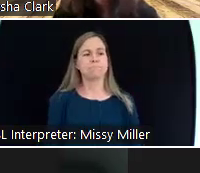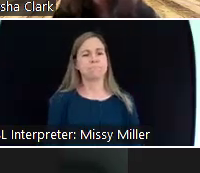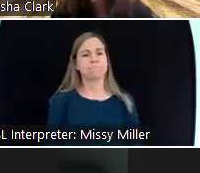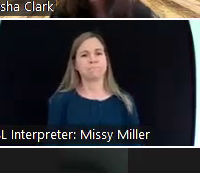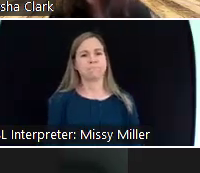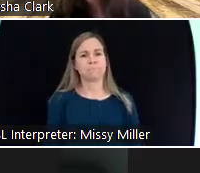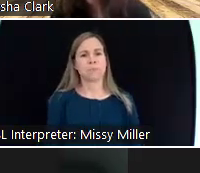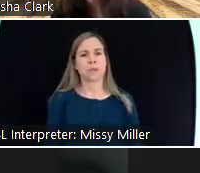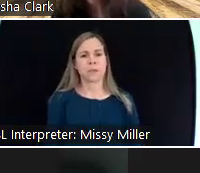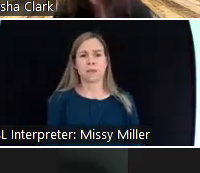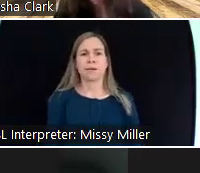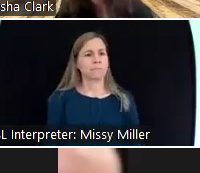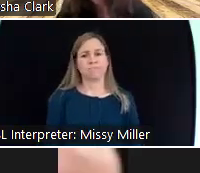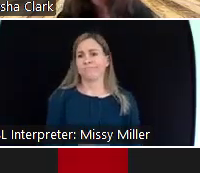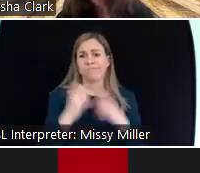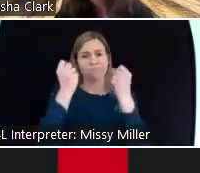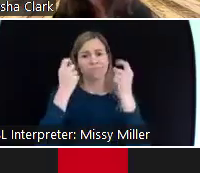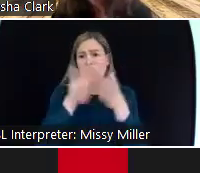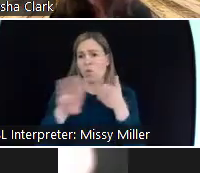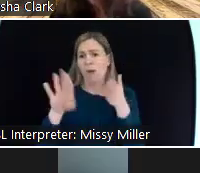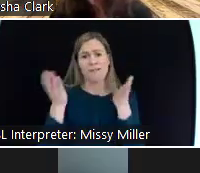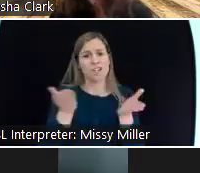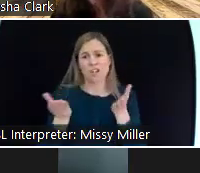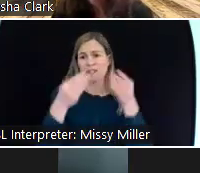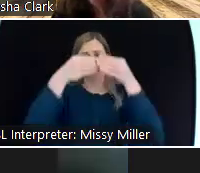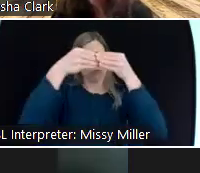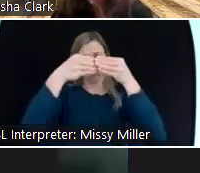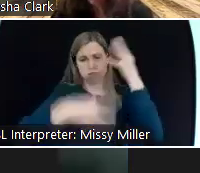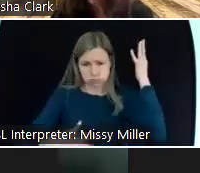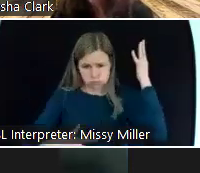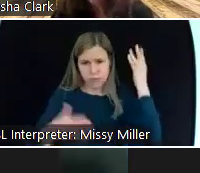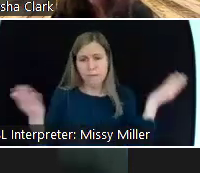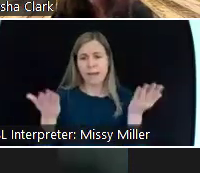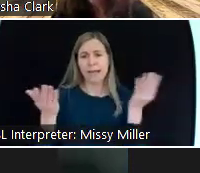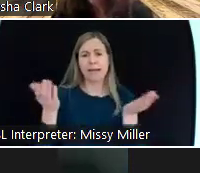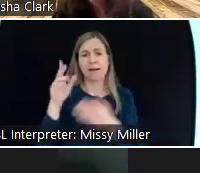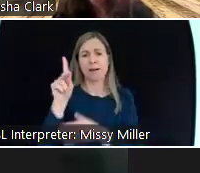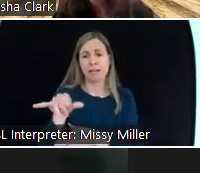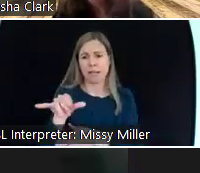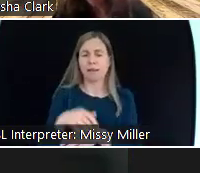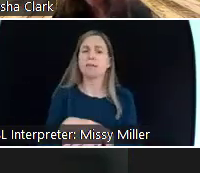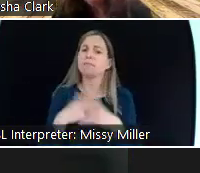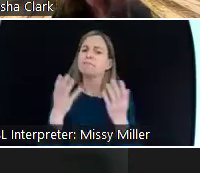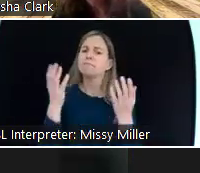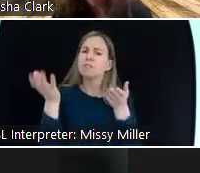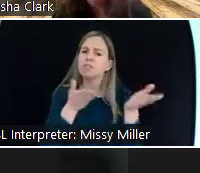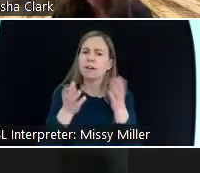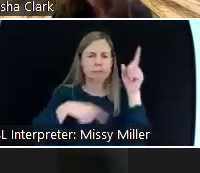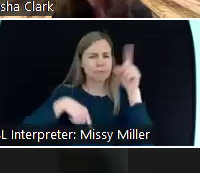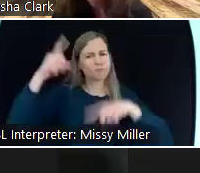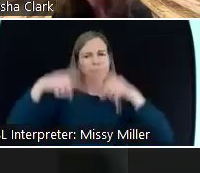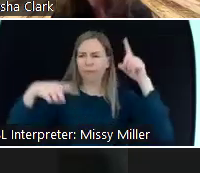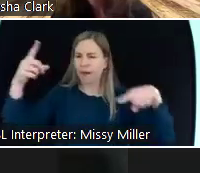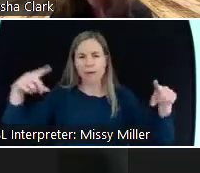So there are several different waiver services that are offered here in Kentucky, and our services do vary by waiver.